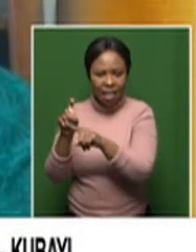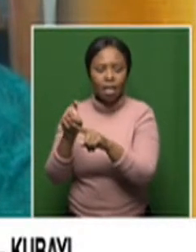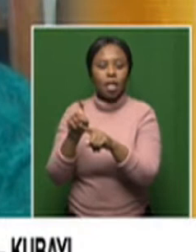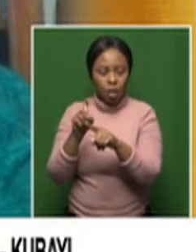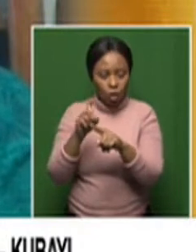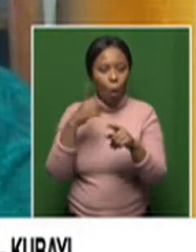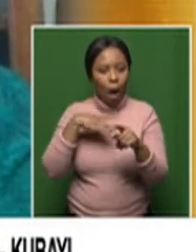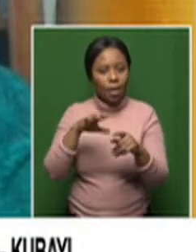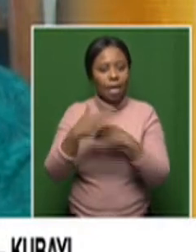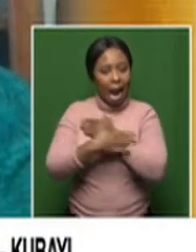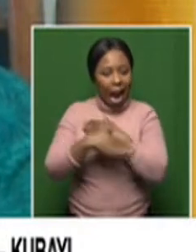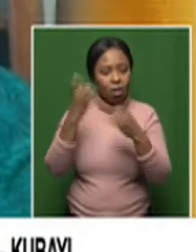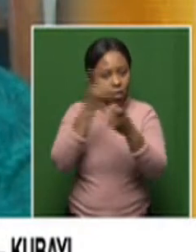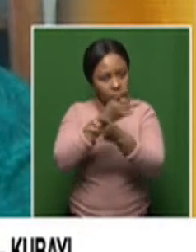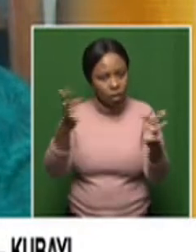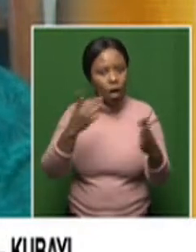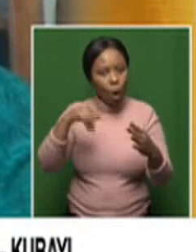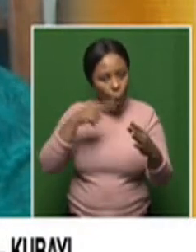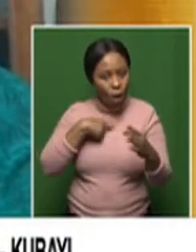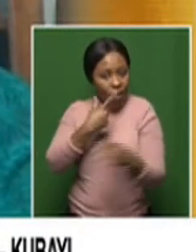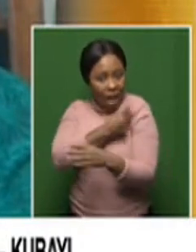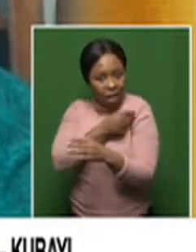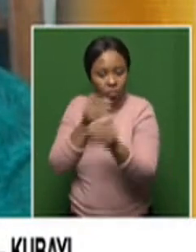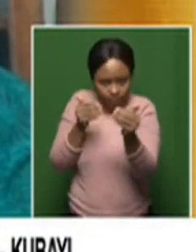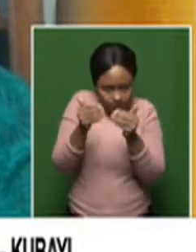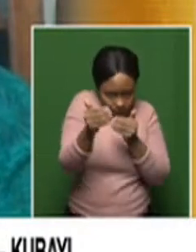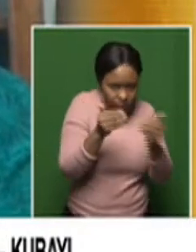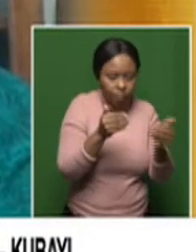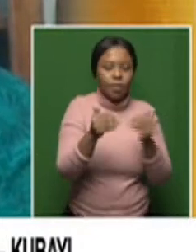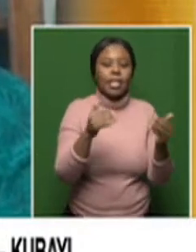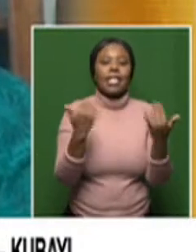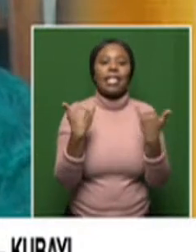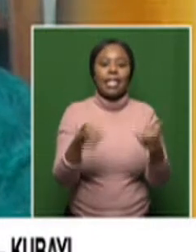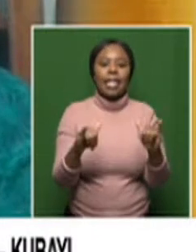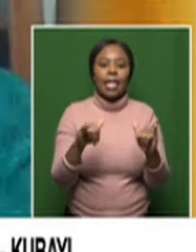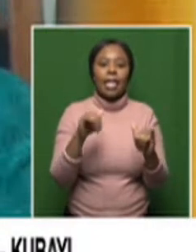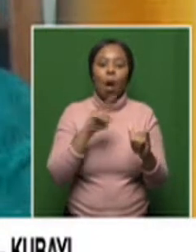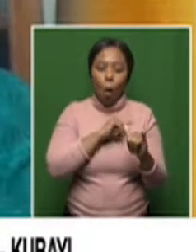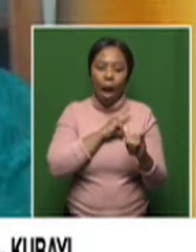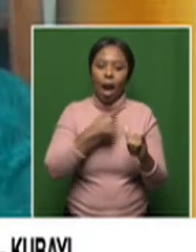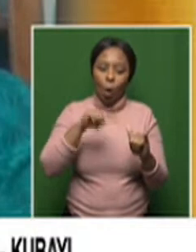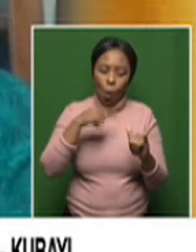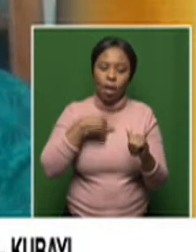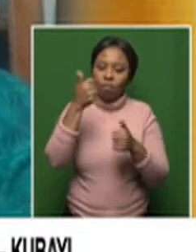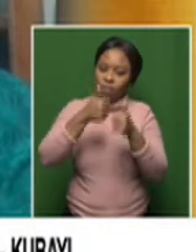control of vaccine fortunes as a sovereign nation.